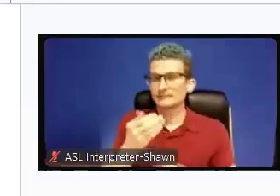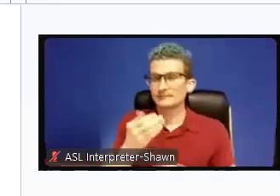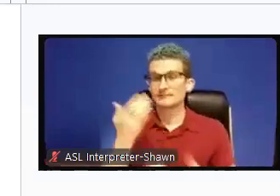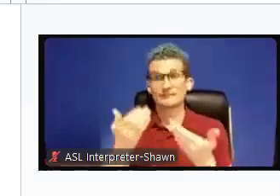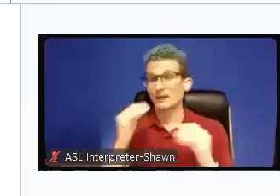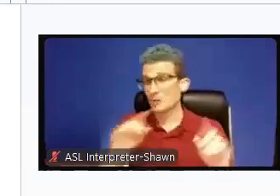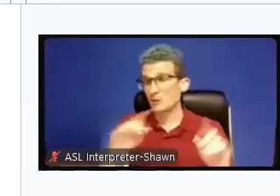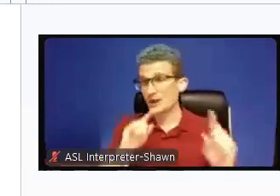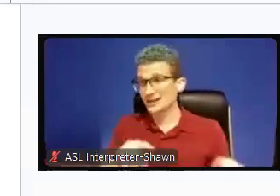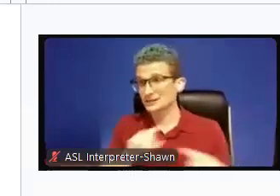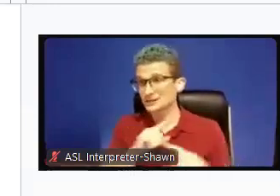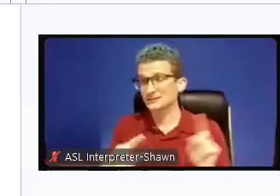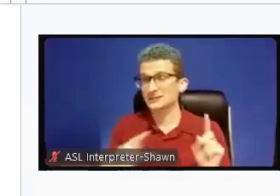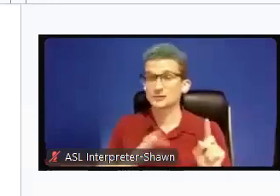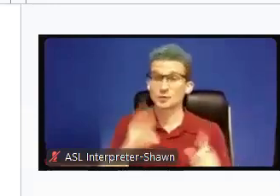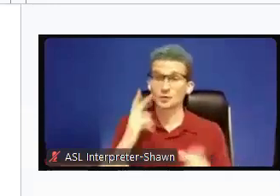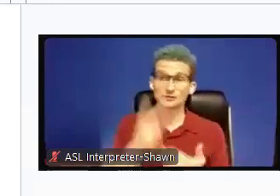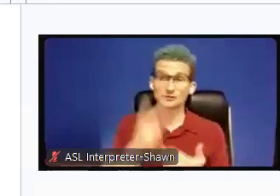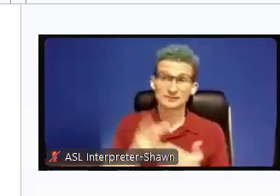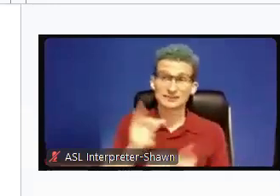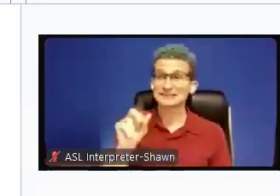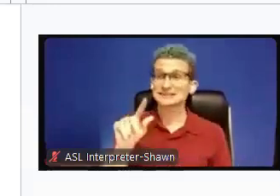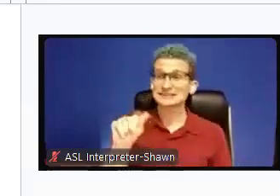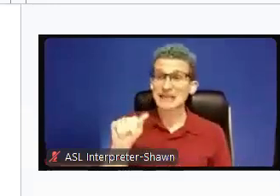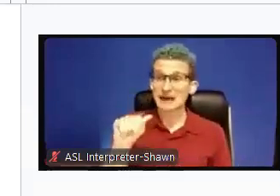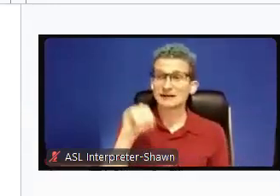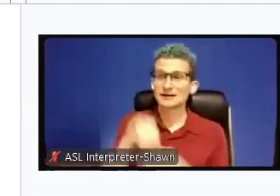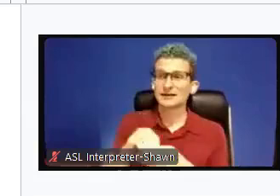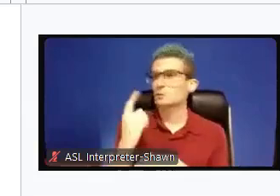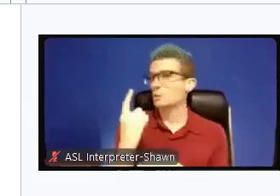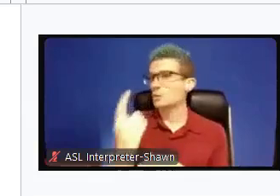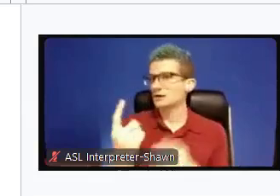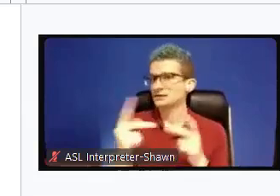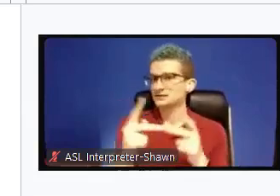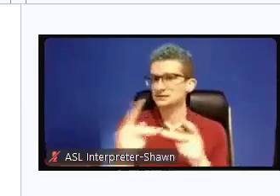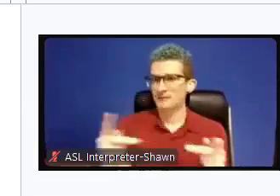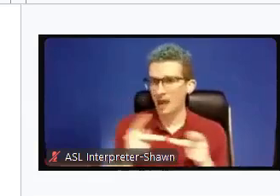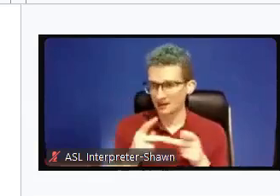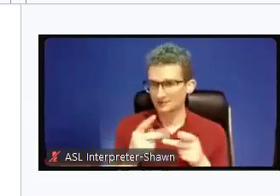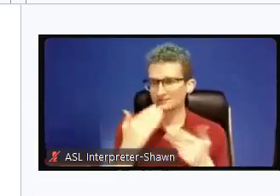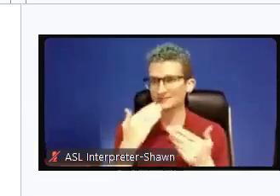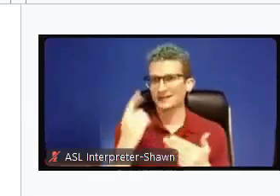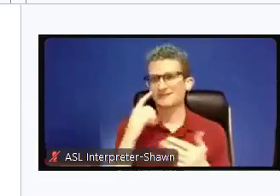the data in one spot. Thank you so much for taking the time for my question.